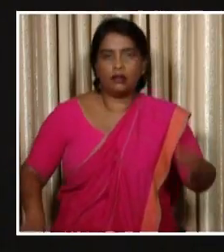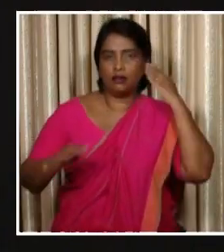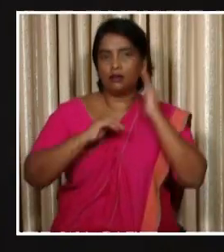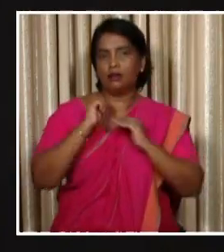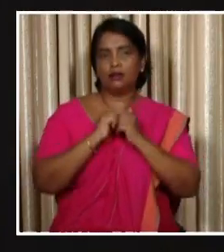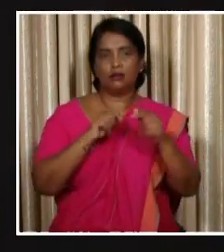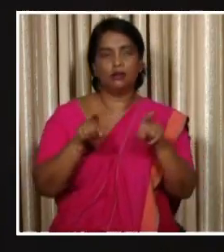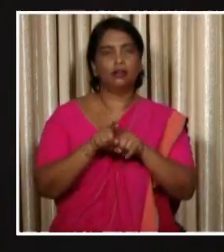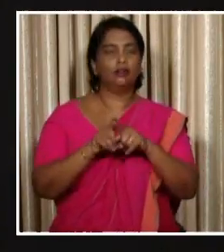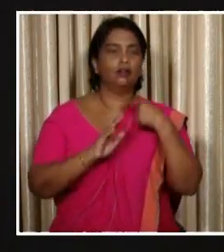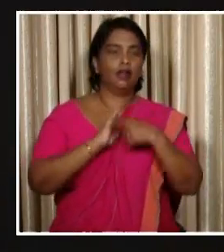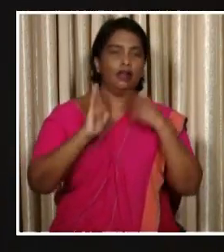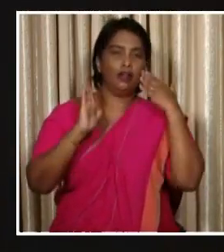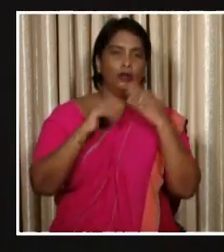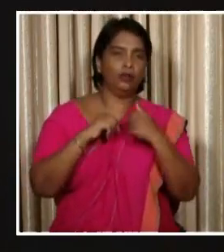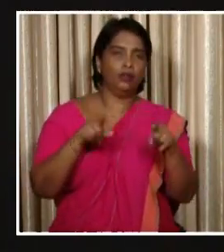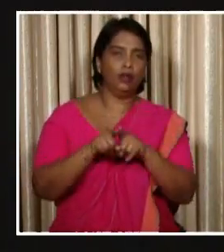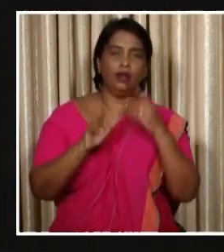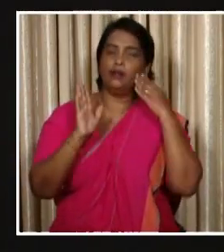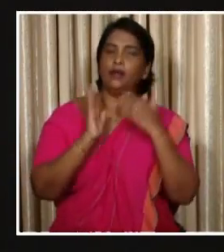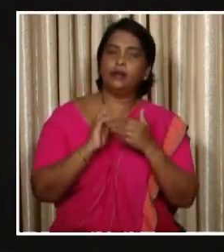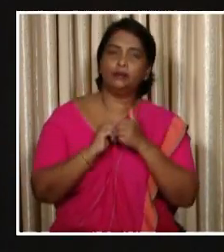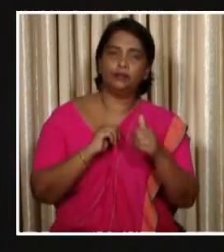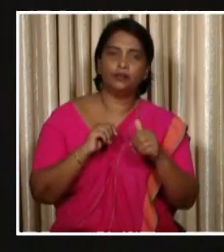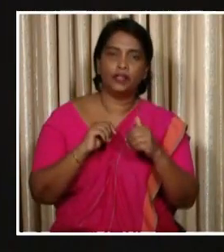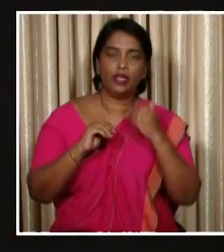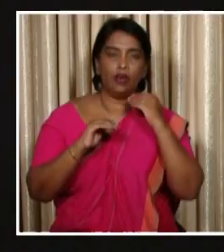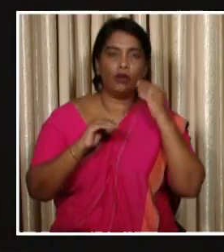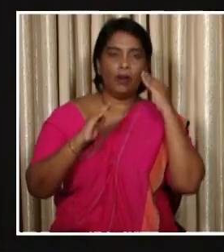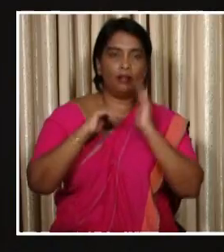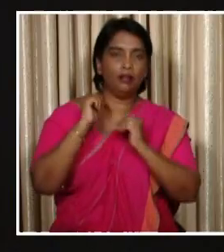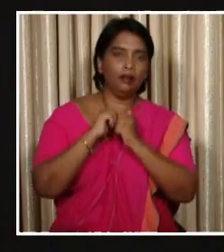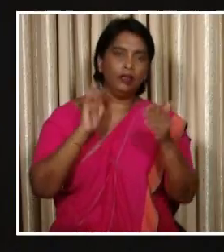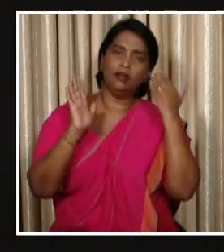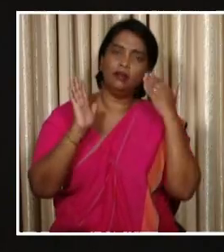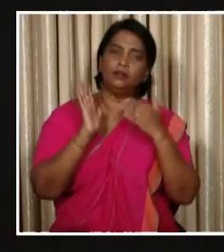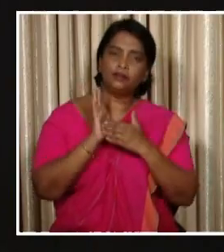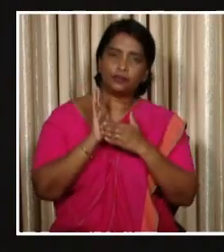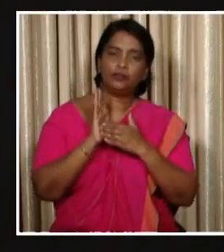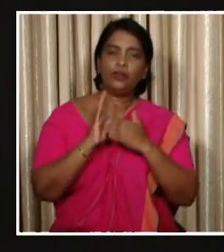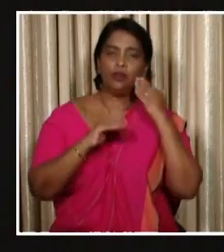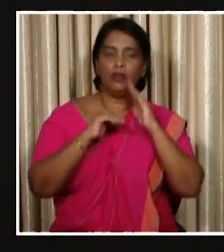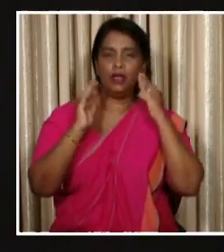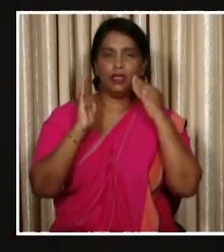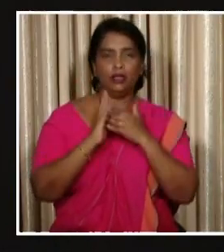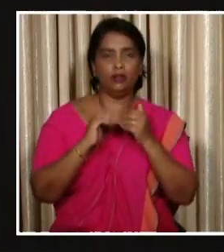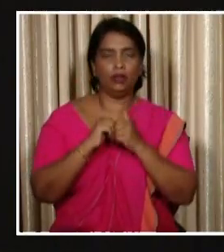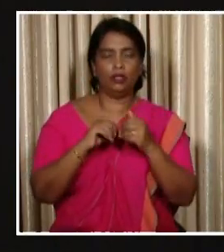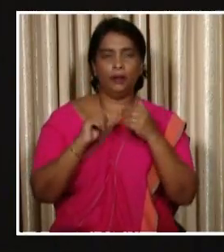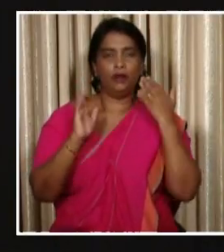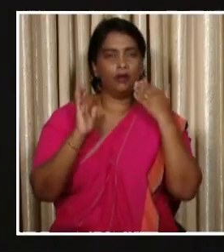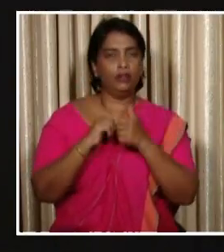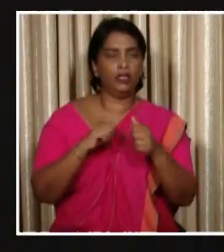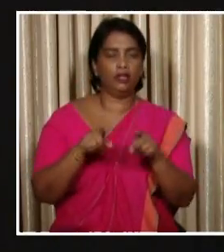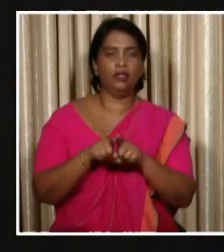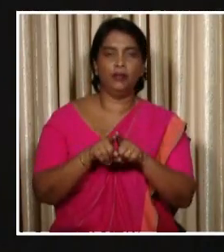holds, the exchange of intelligence, particularly considering the way how drug menace is spreading